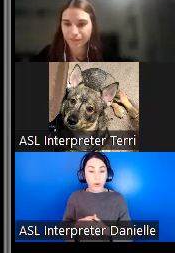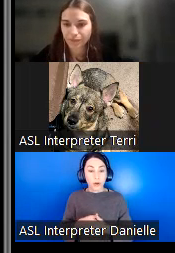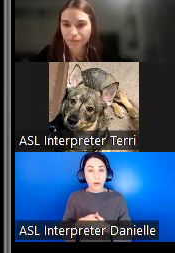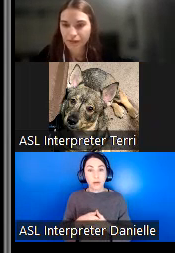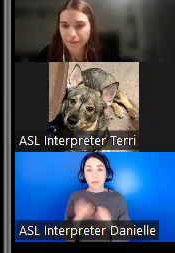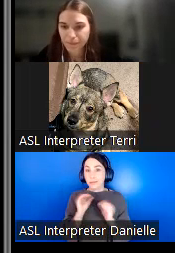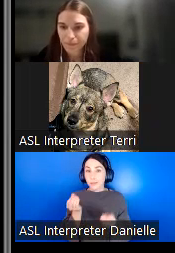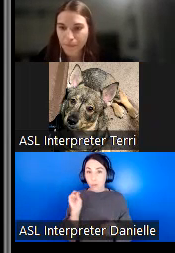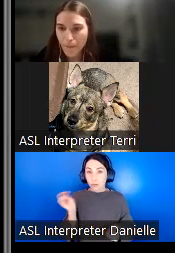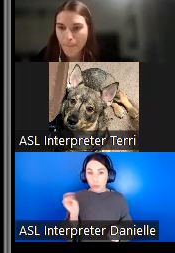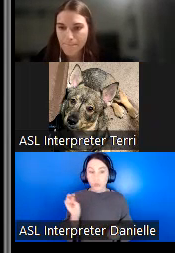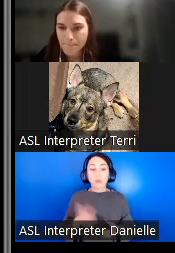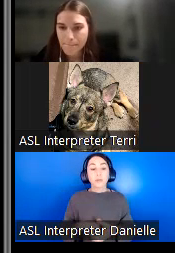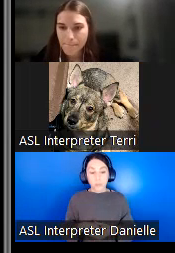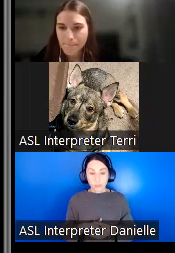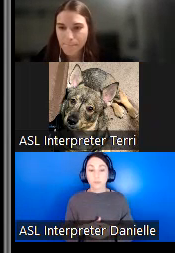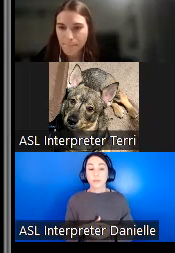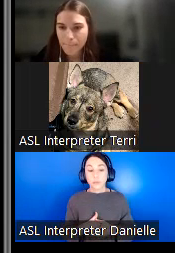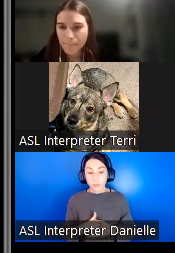transportation. Yep.